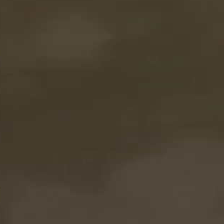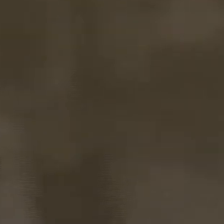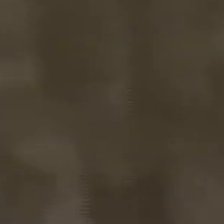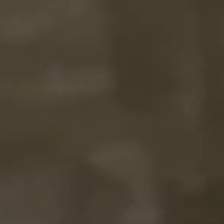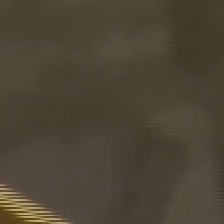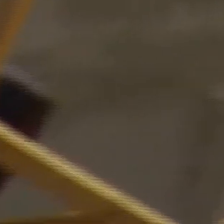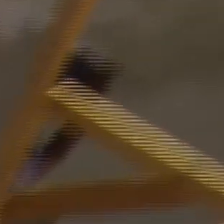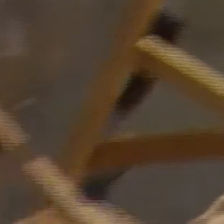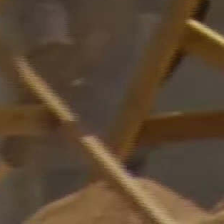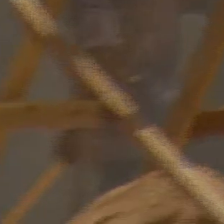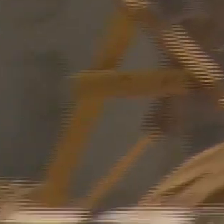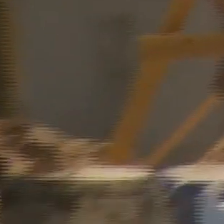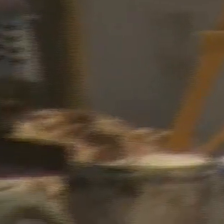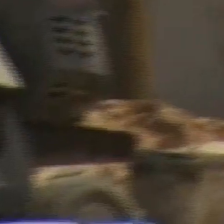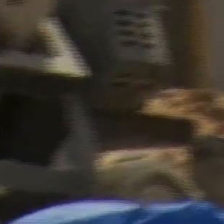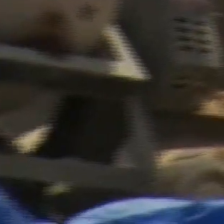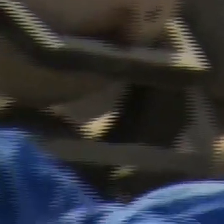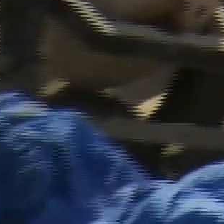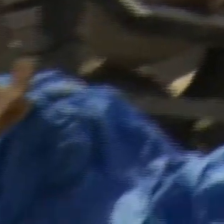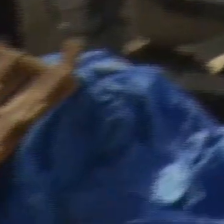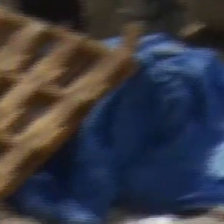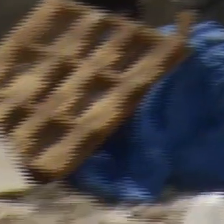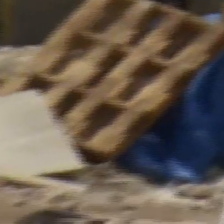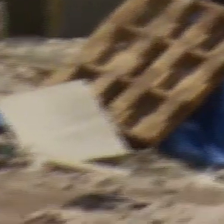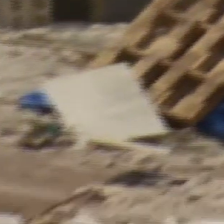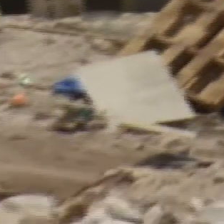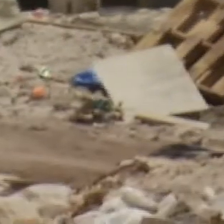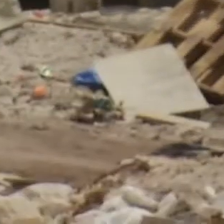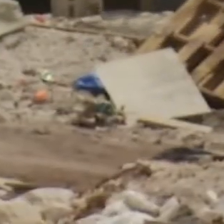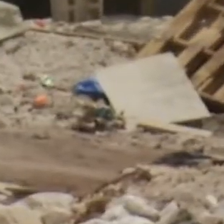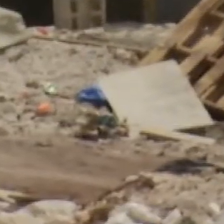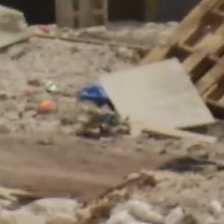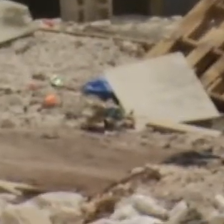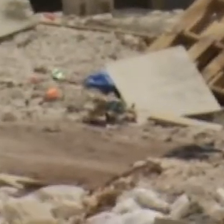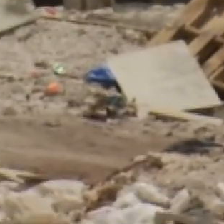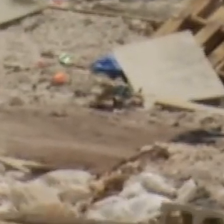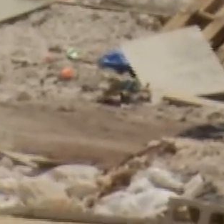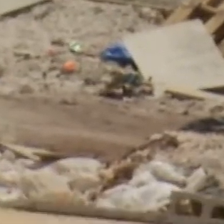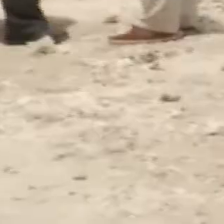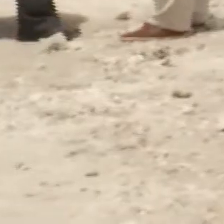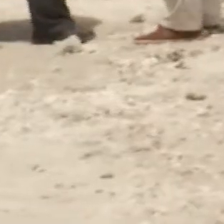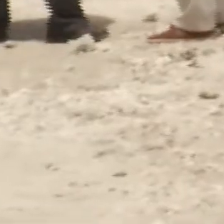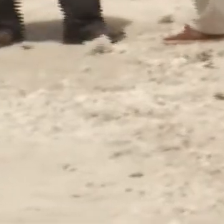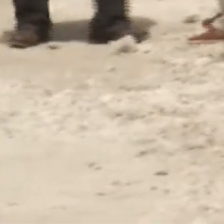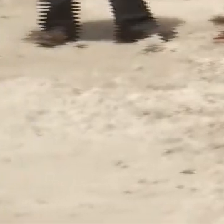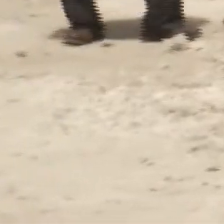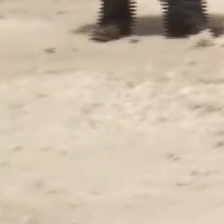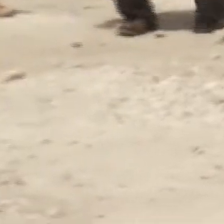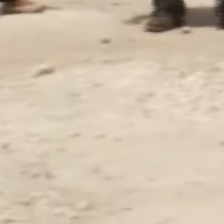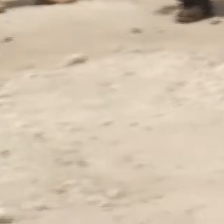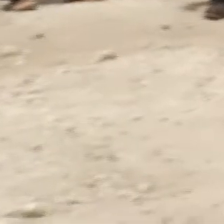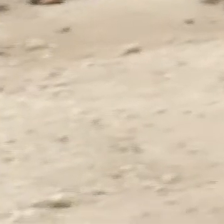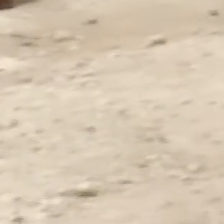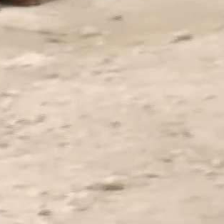and Marine Institute. Deputy Prime Minister and Works Minister Phillip Davis gave this update.